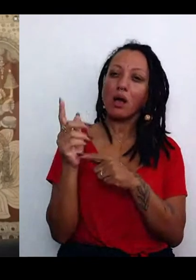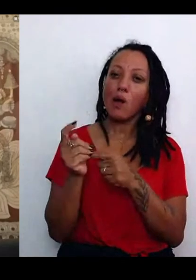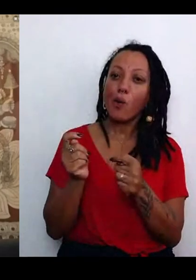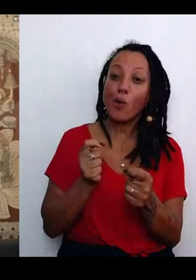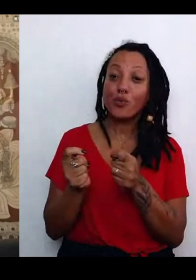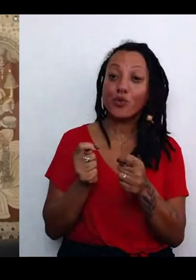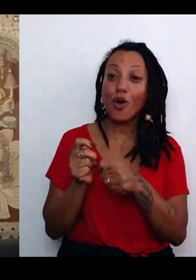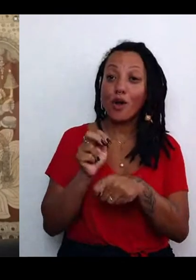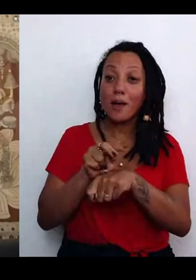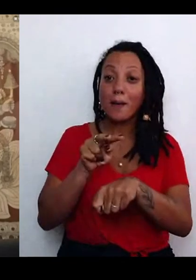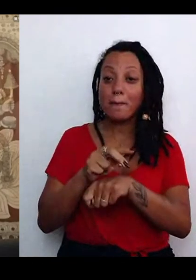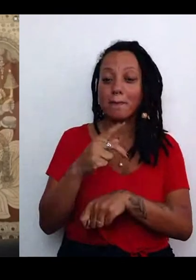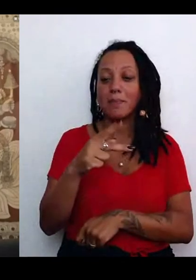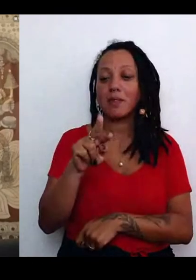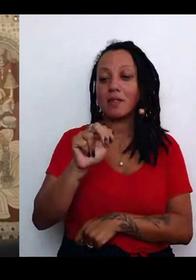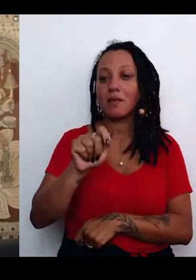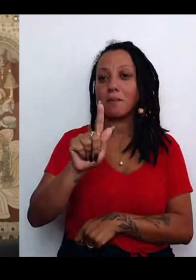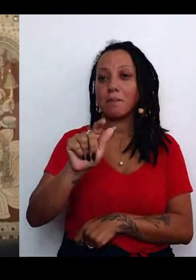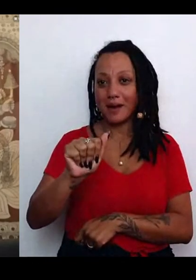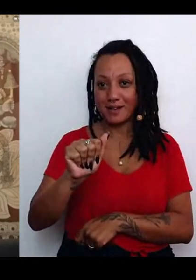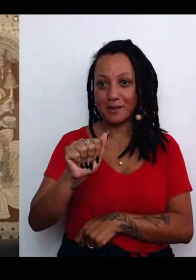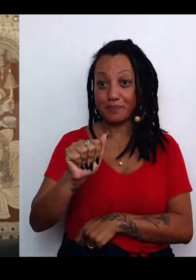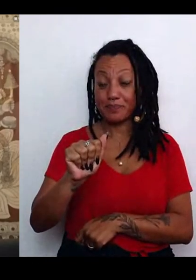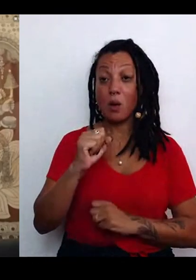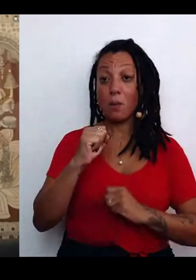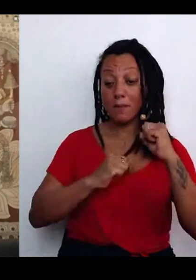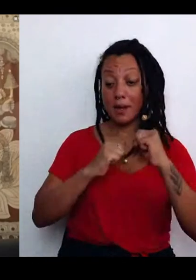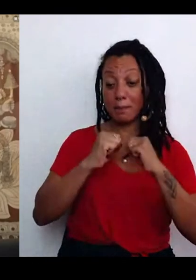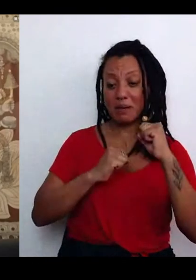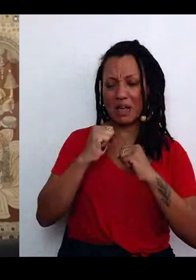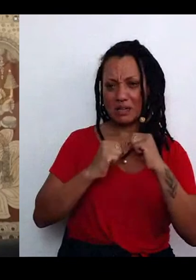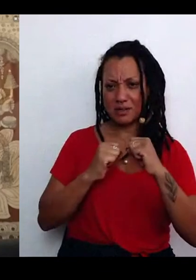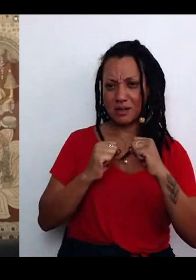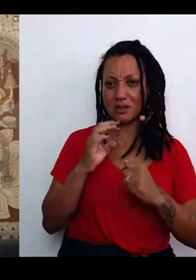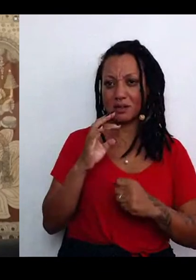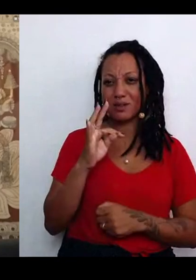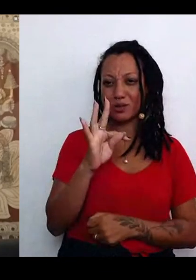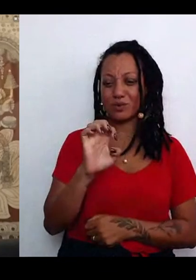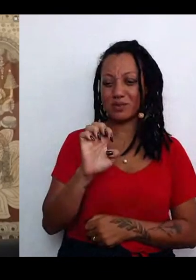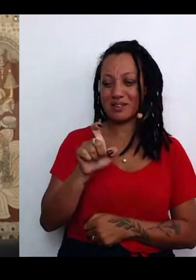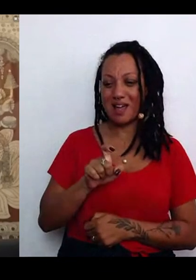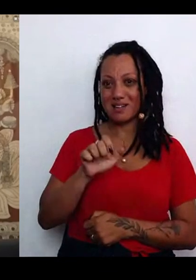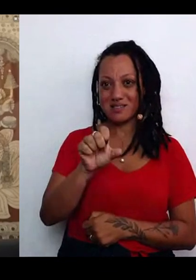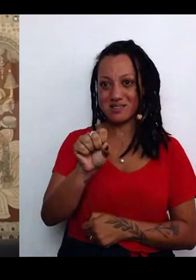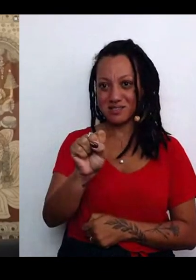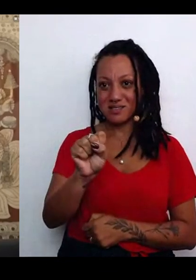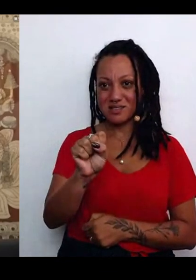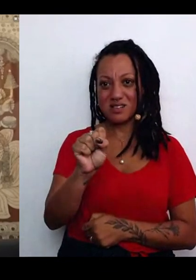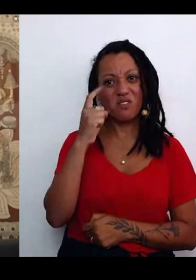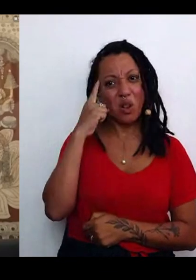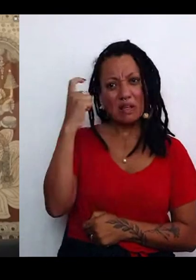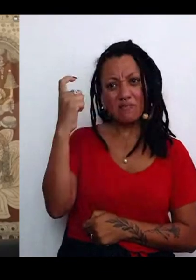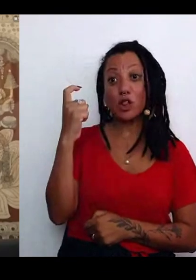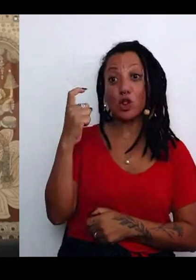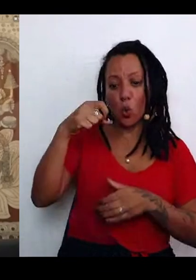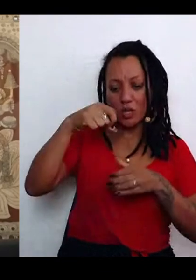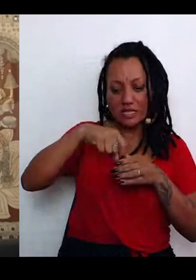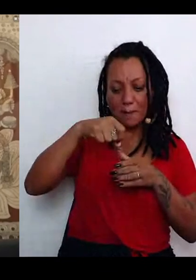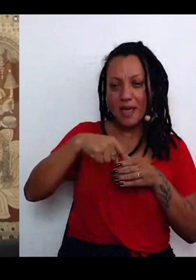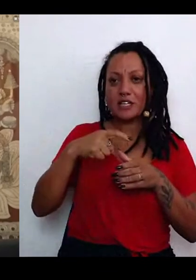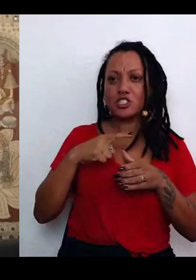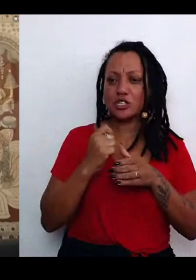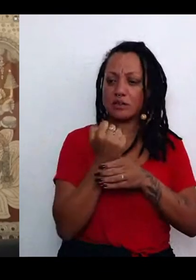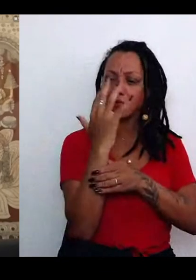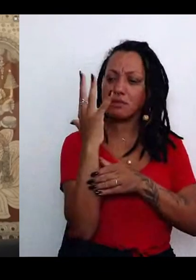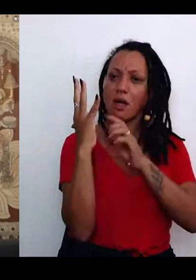the seed the grain the aroma even methods of cooking rice and and then uh a bio piracy